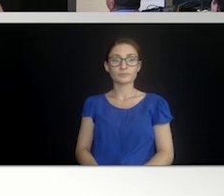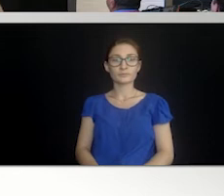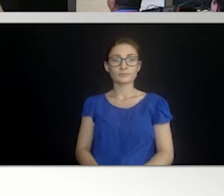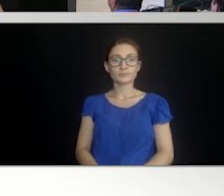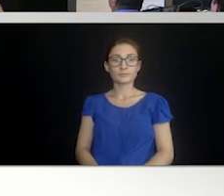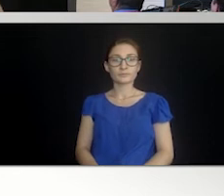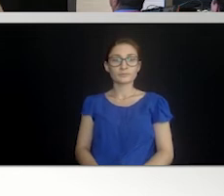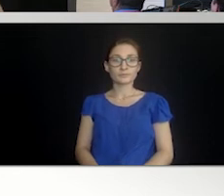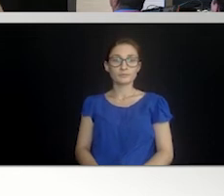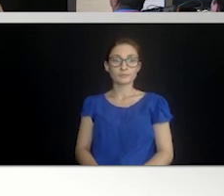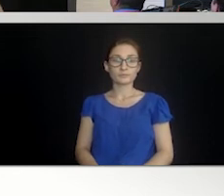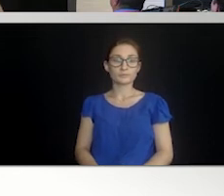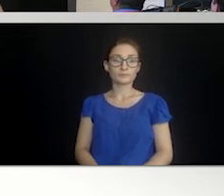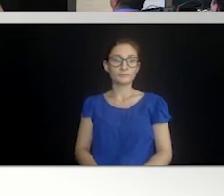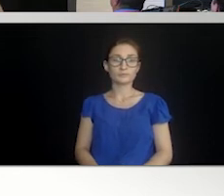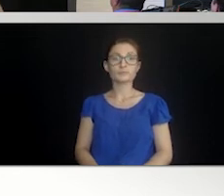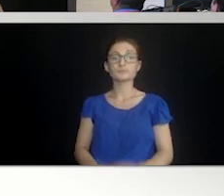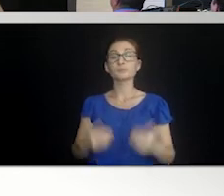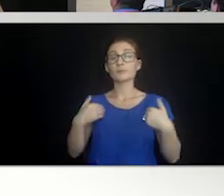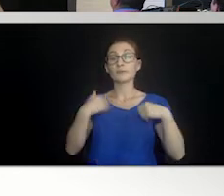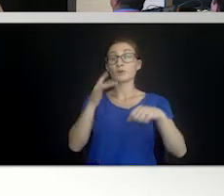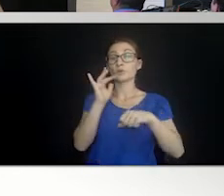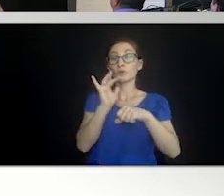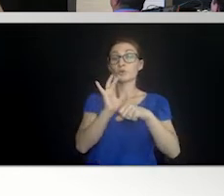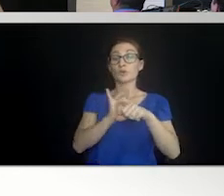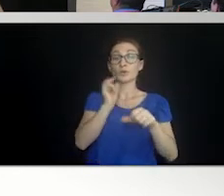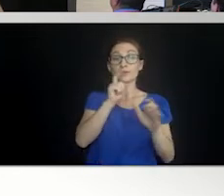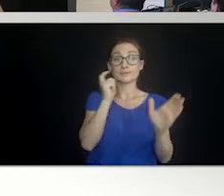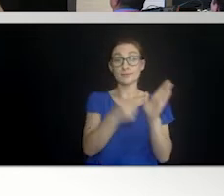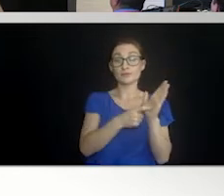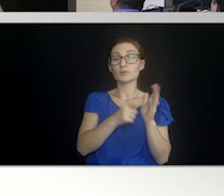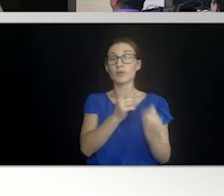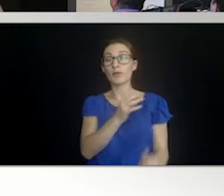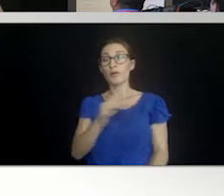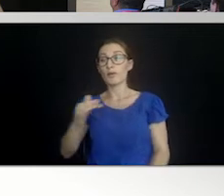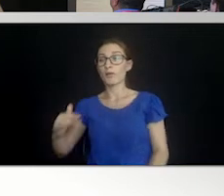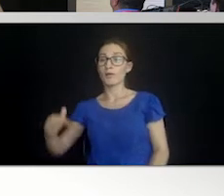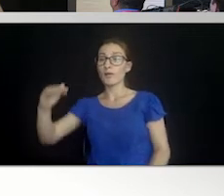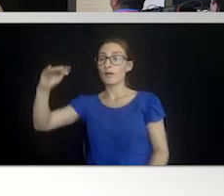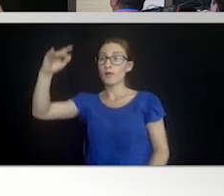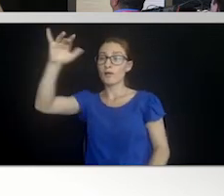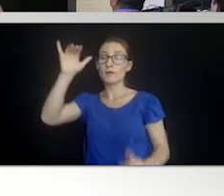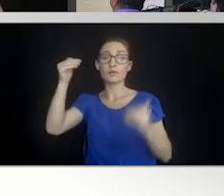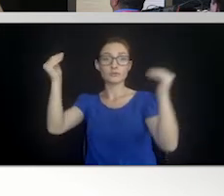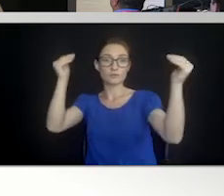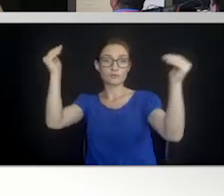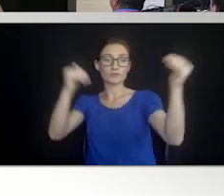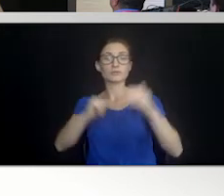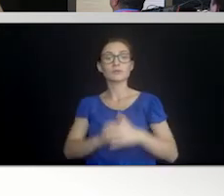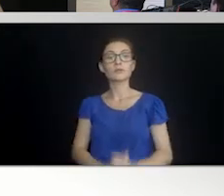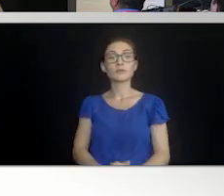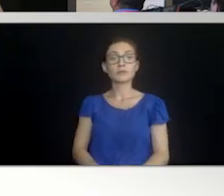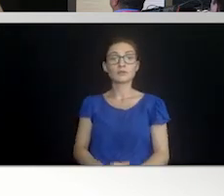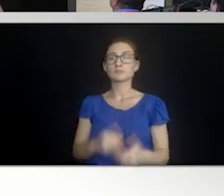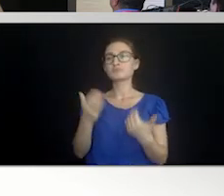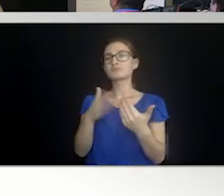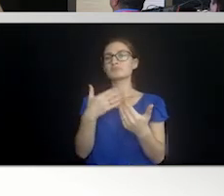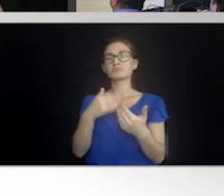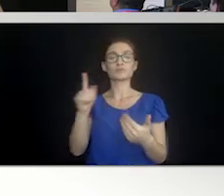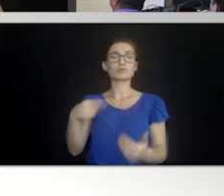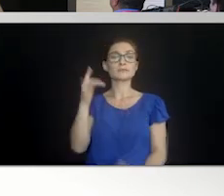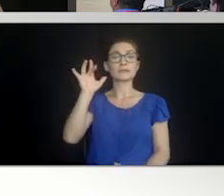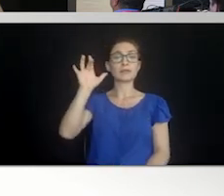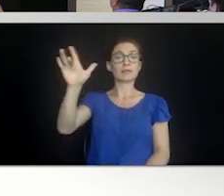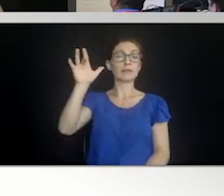Now we have from early detection up until adulthood. We have courses that will help you and your child. As you can see, it's easy enough. It's